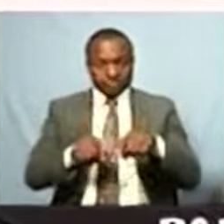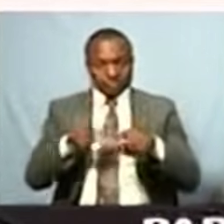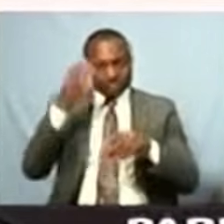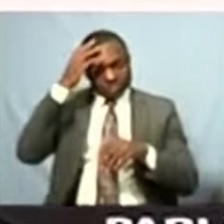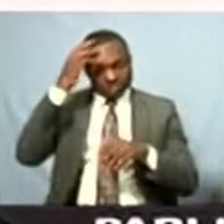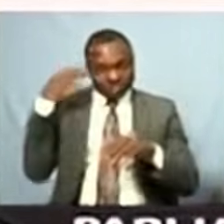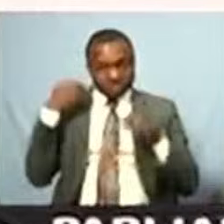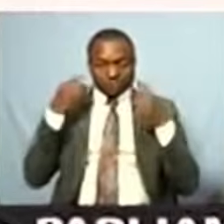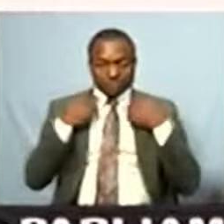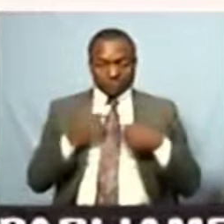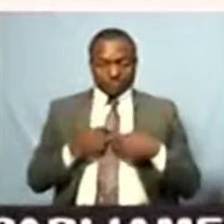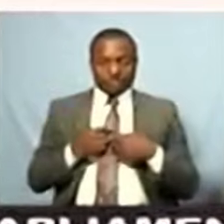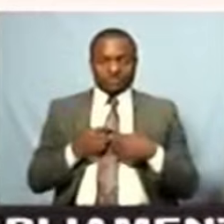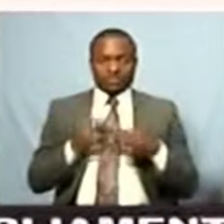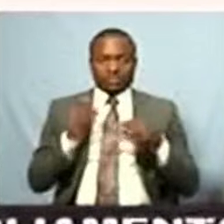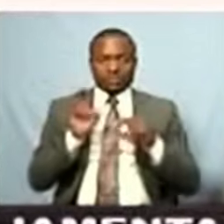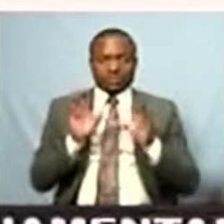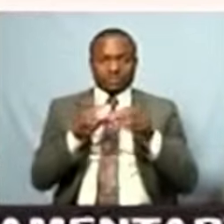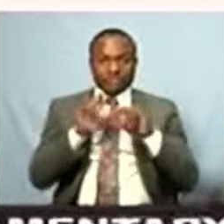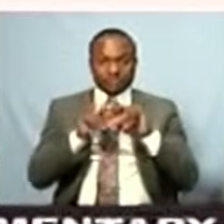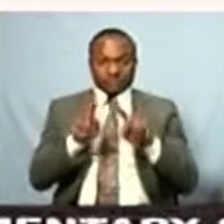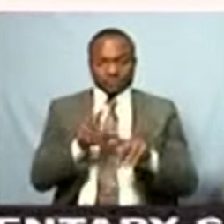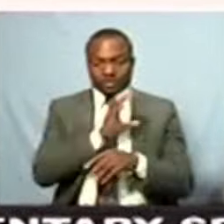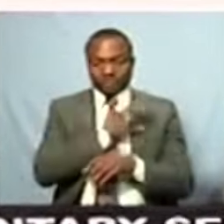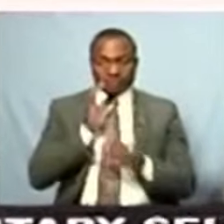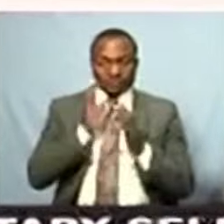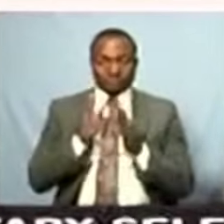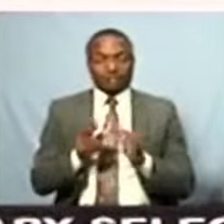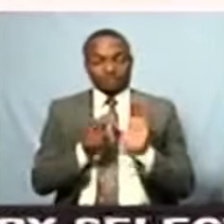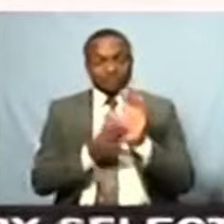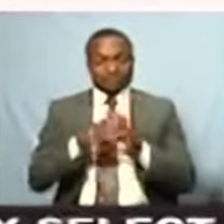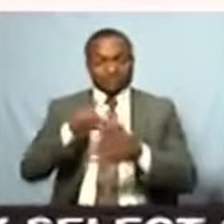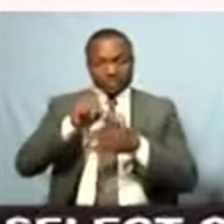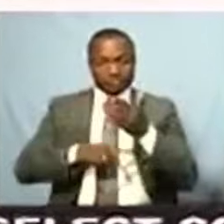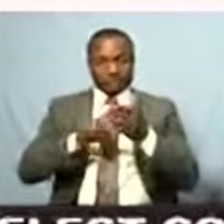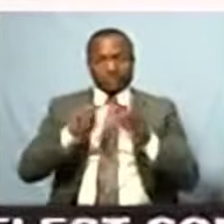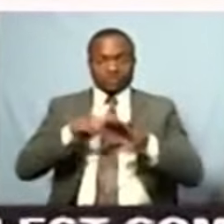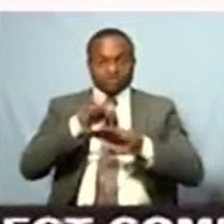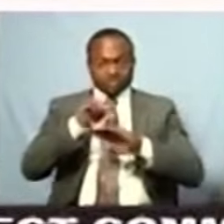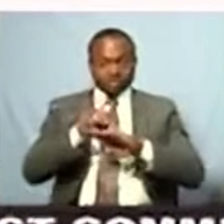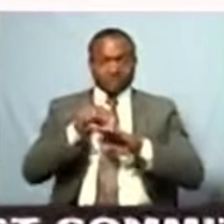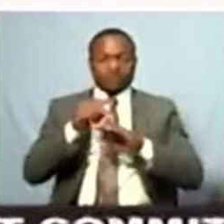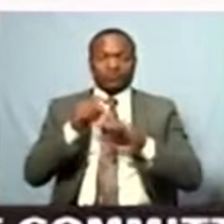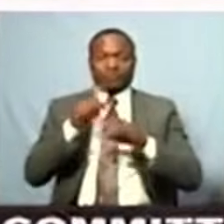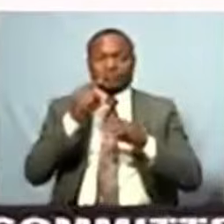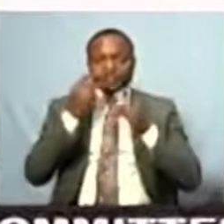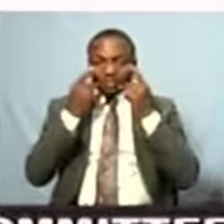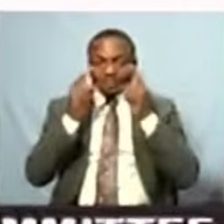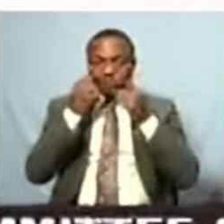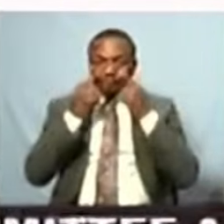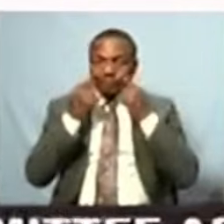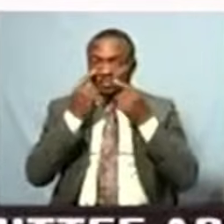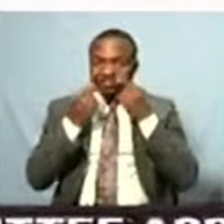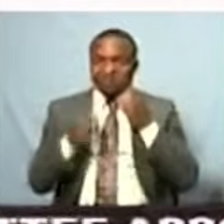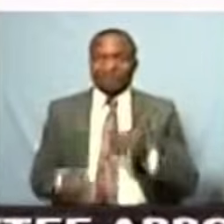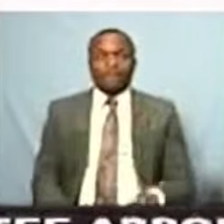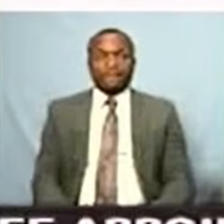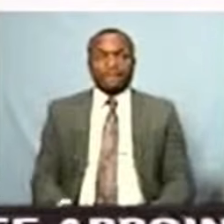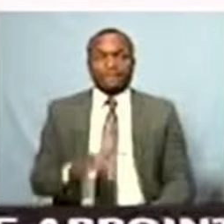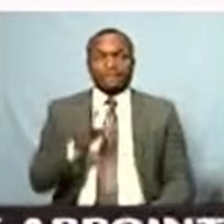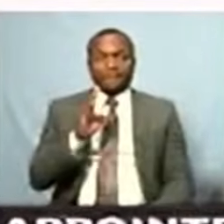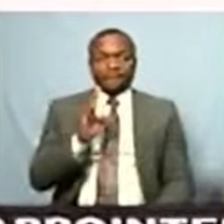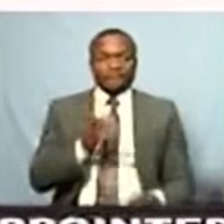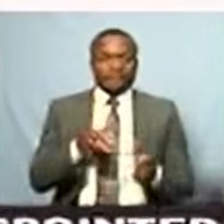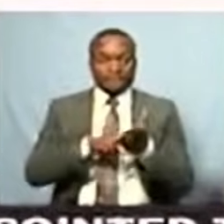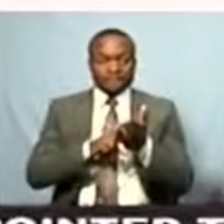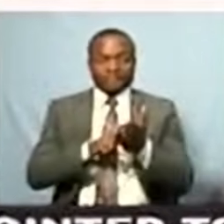council chairperson or councillor. This has proved to be costly to the nation, and public outcry has generally been that by-elections